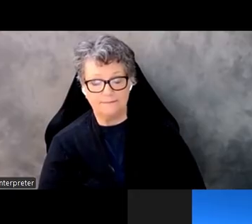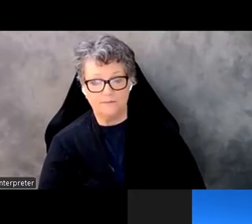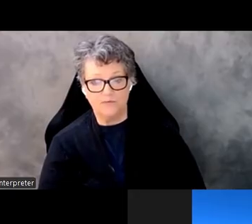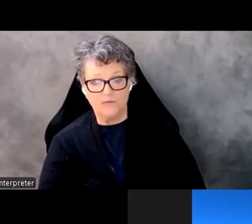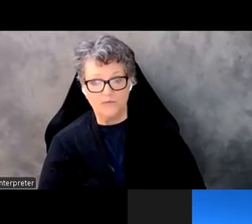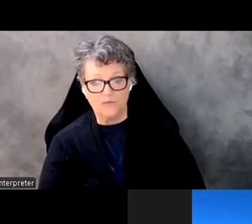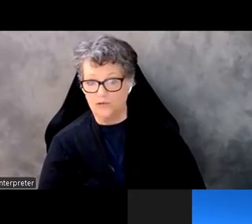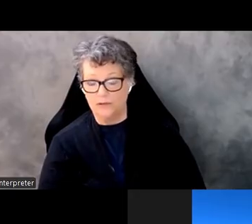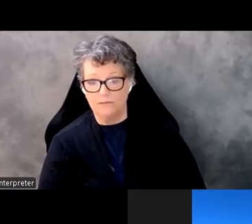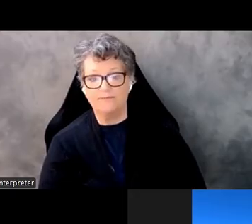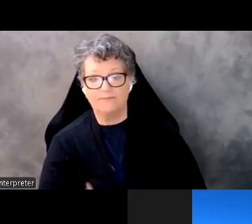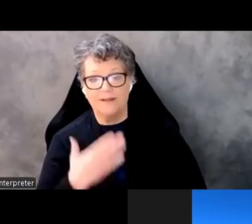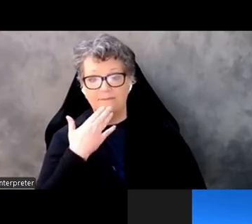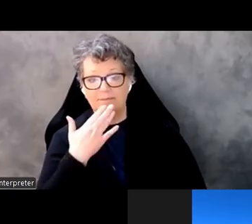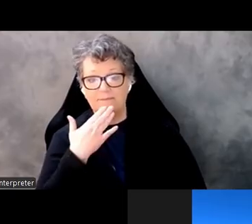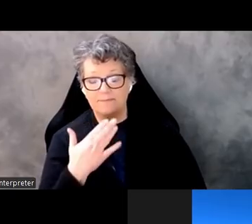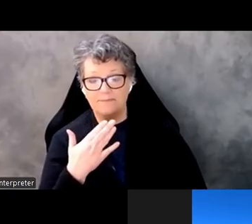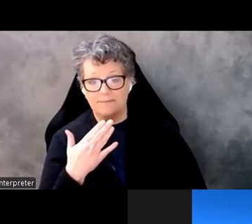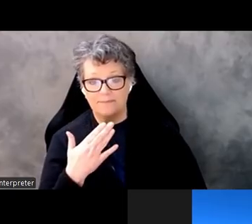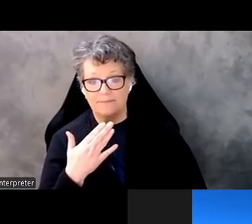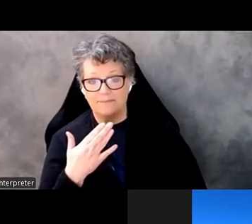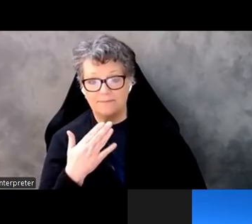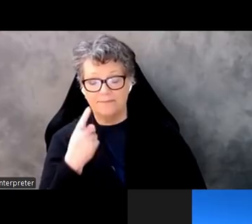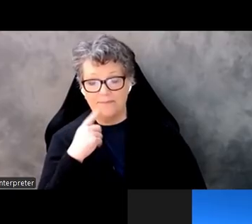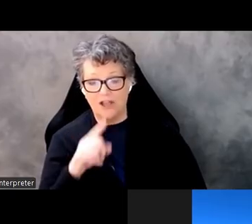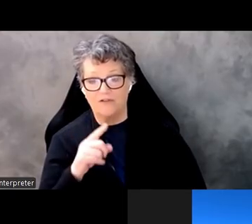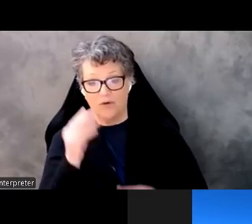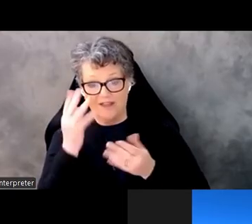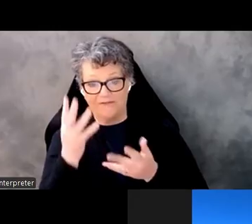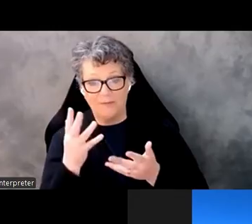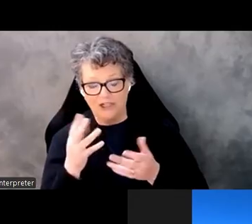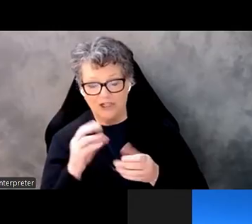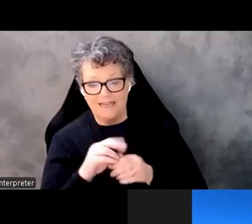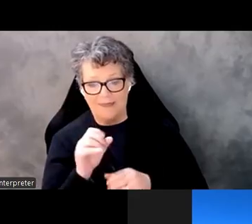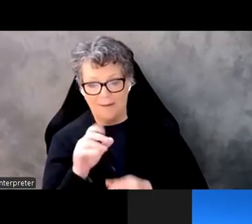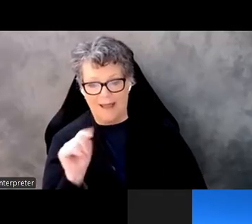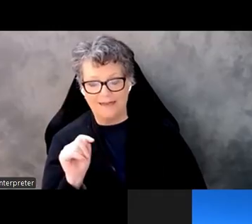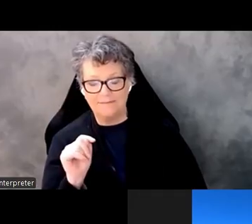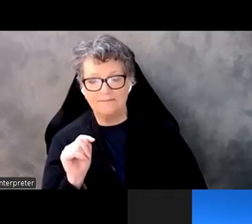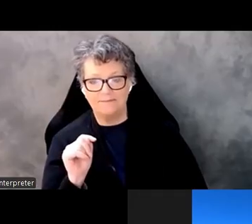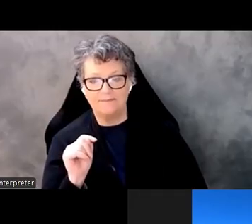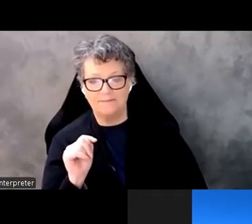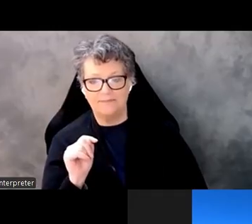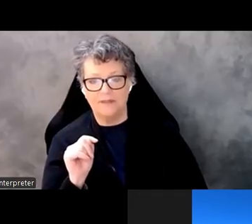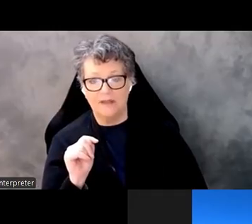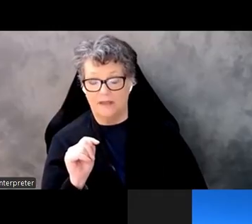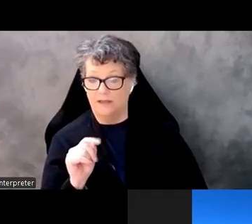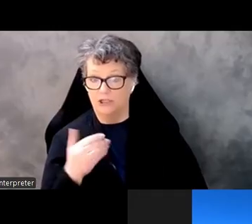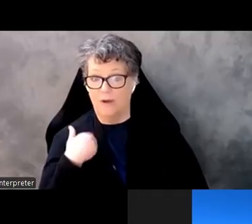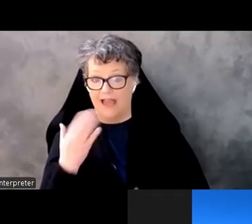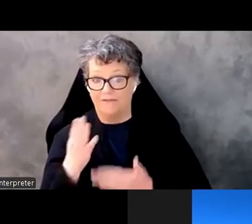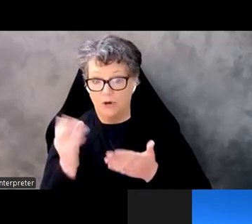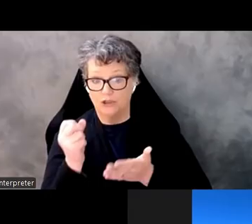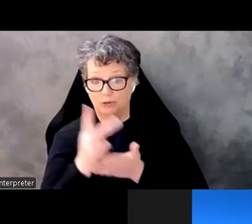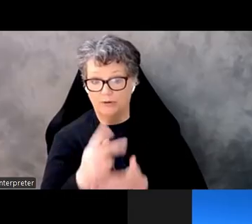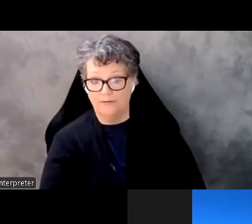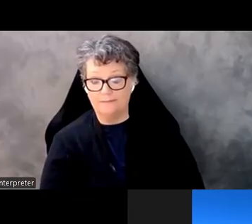Yep. Thanks for the information provided in the packet. Do I have a motion to approve?